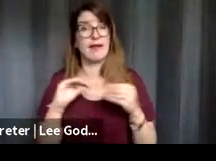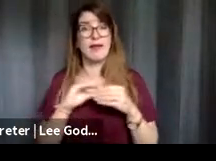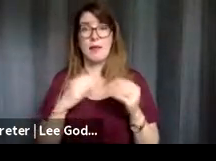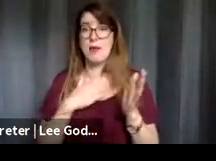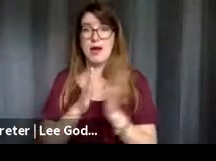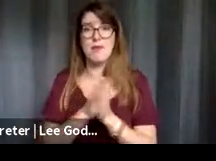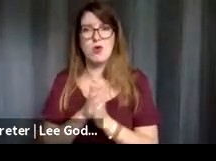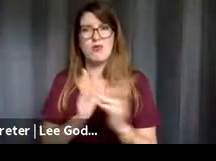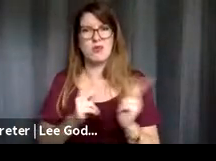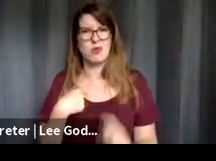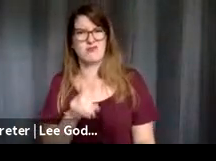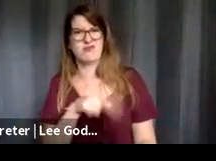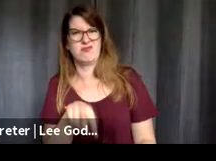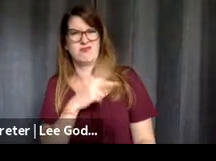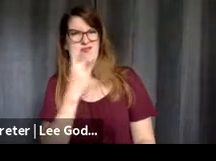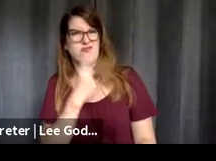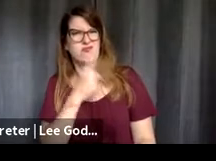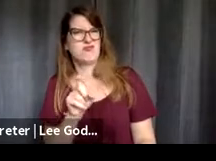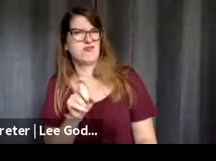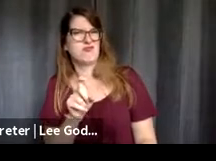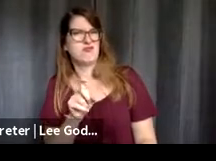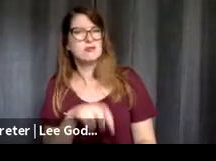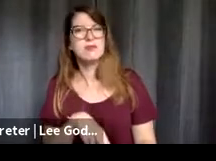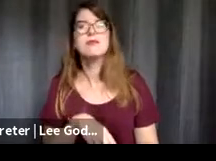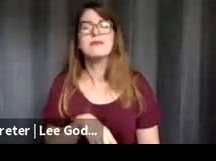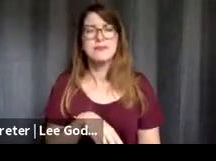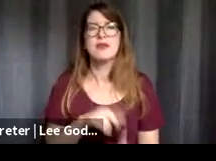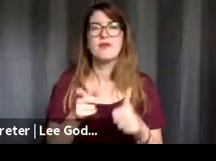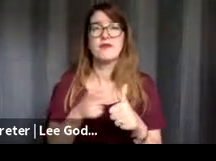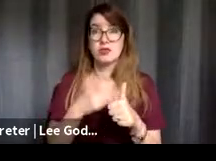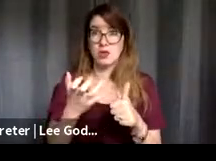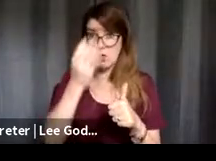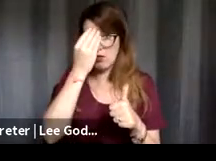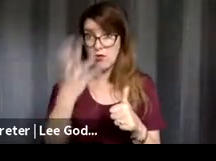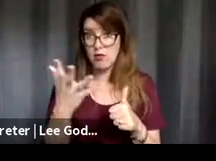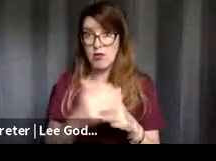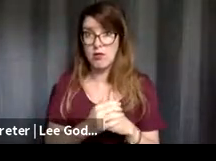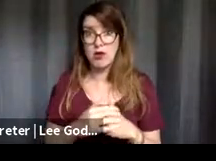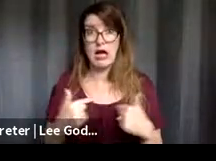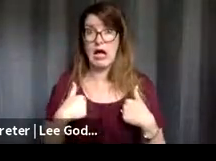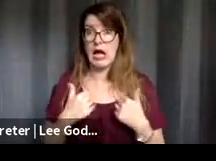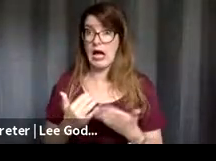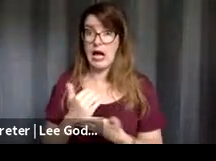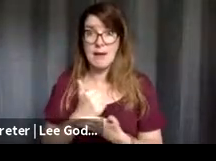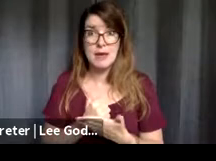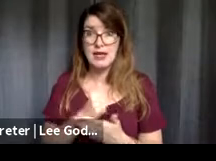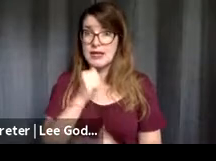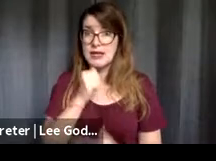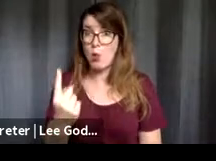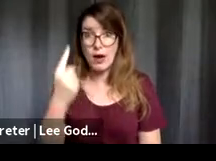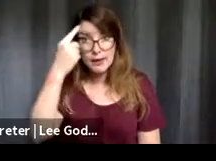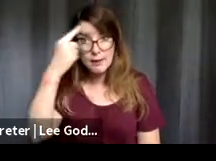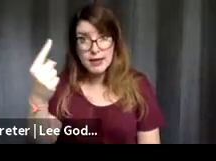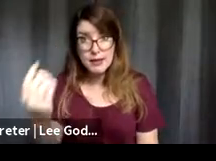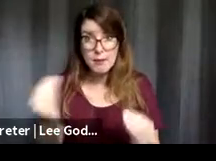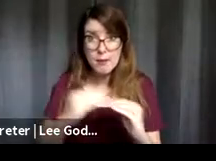motives can be questioned, and so I want to talk about that for a second. First of all, I want you to know I make not a penny more or